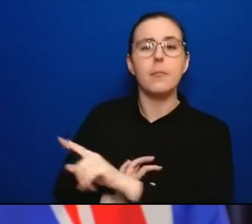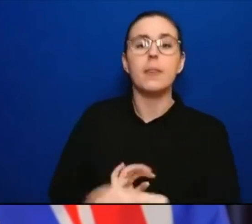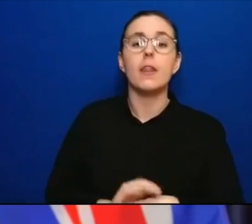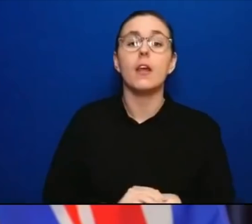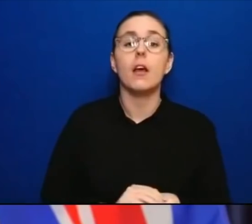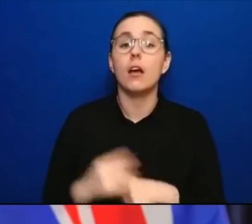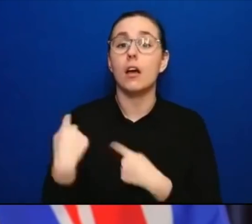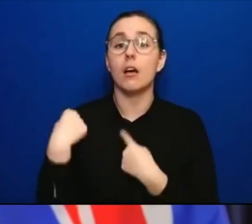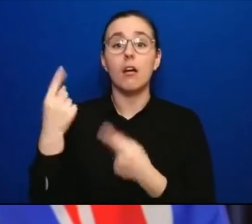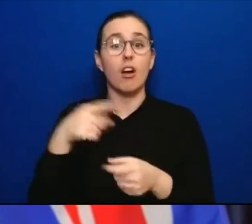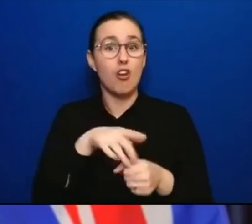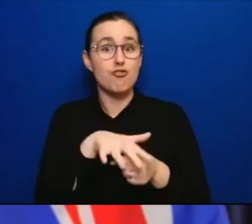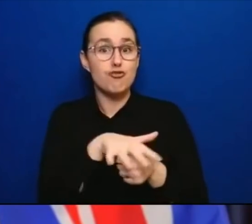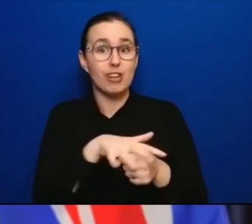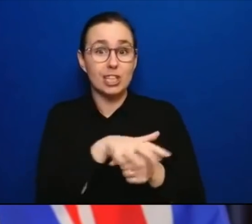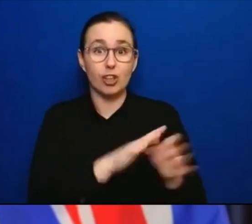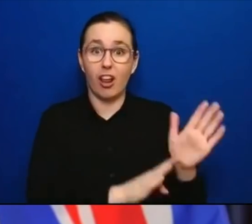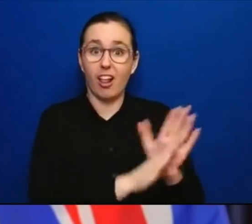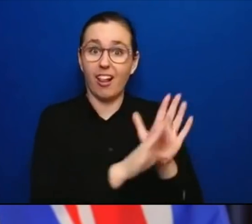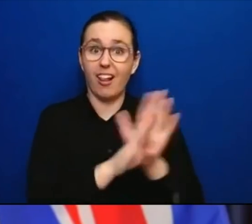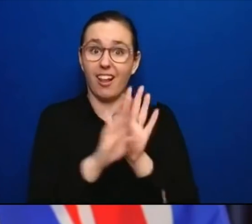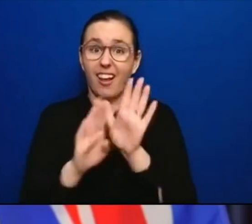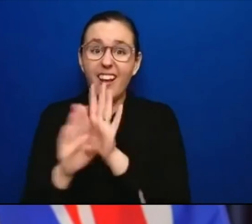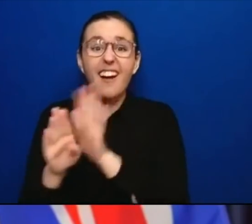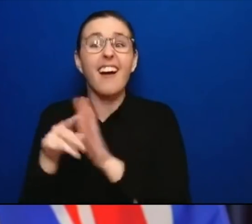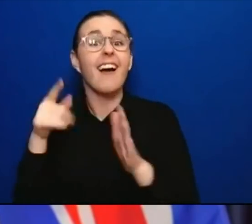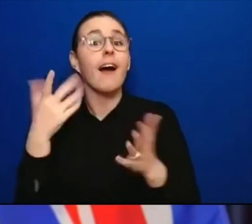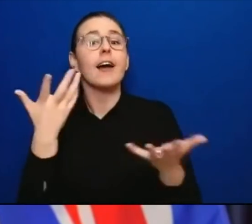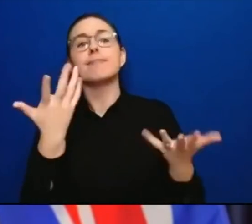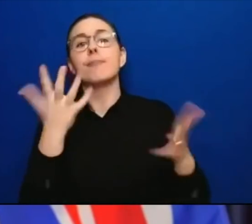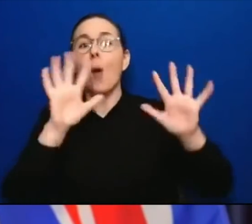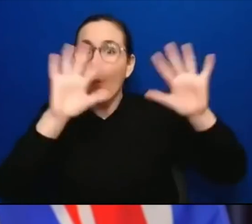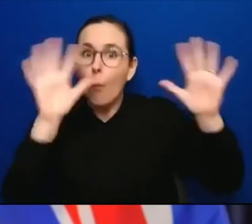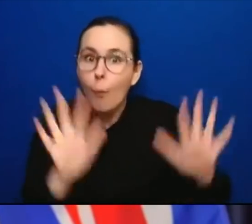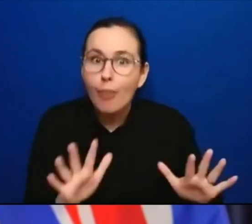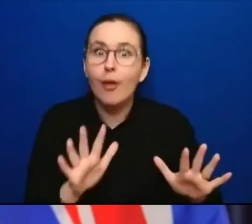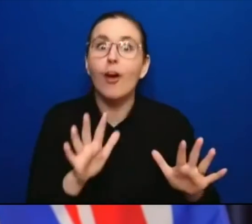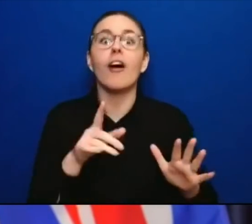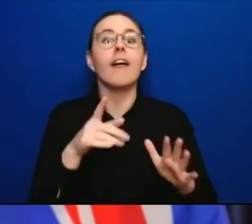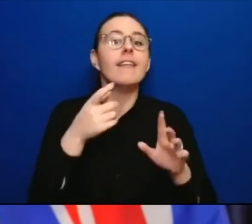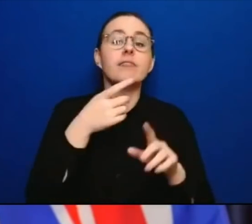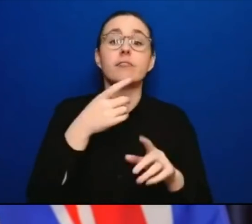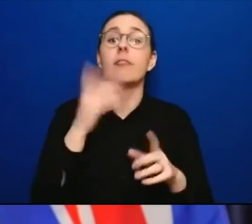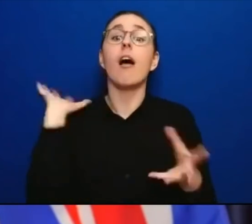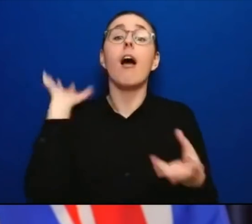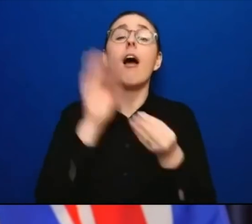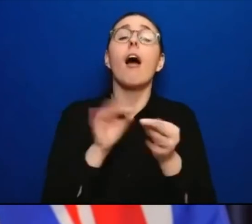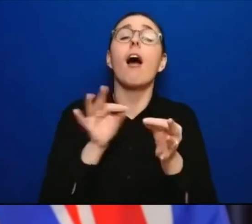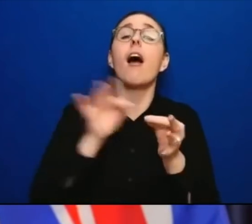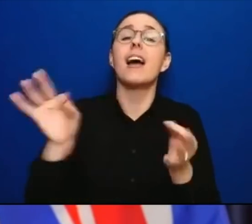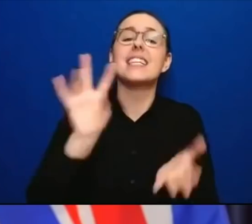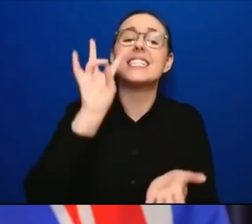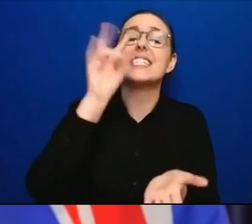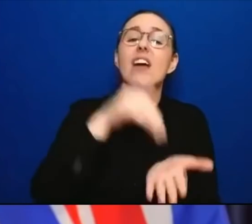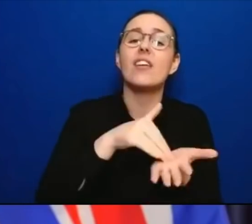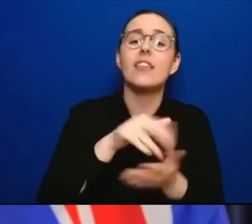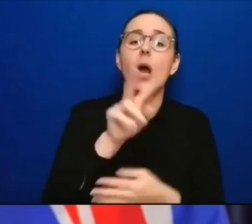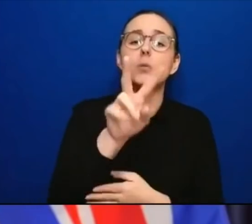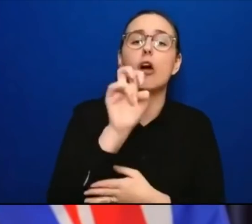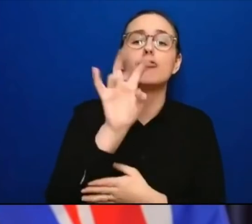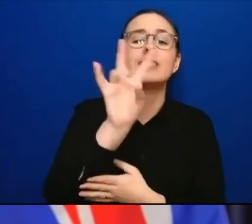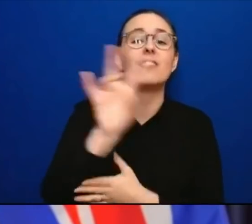February 5th, regional surges of COVID-19 and factors, including severe weather patterns, have caused